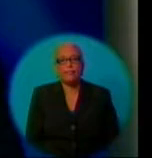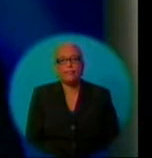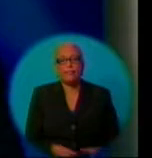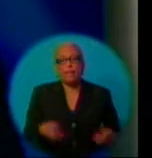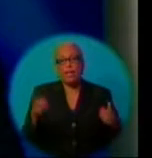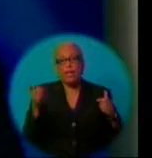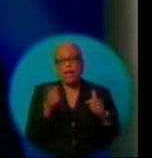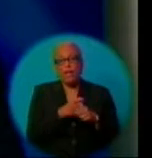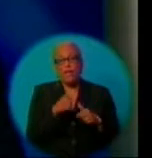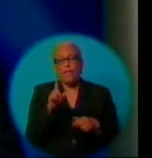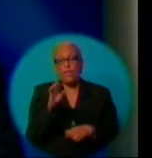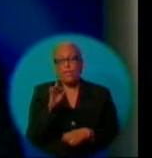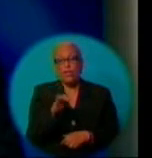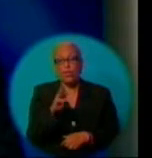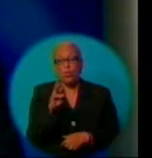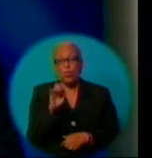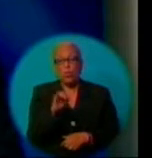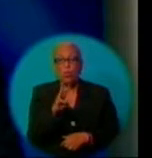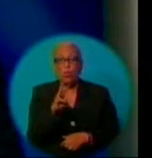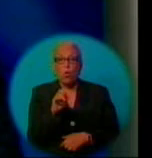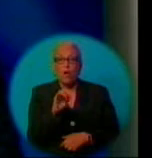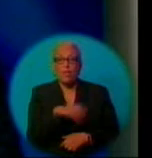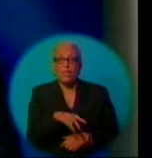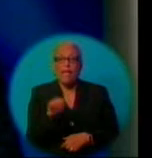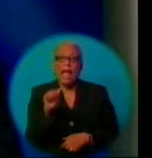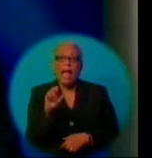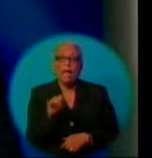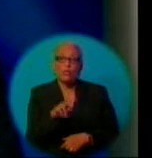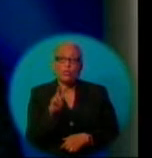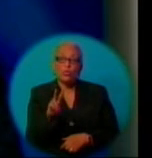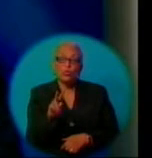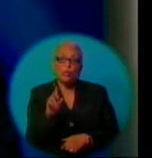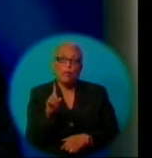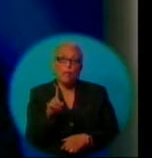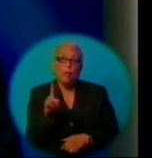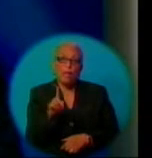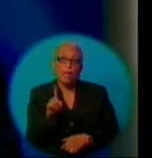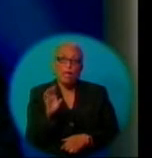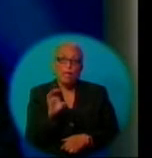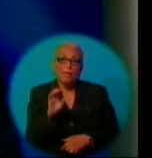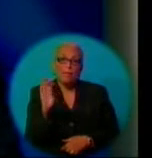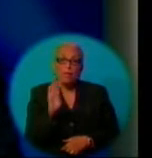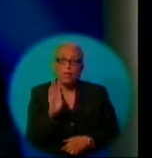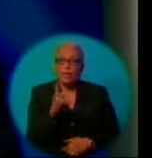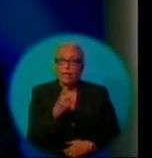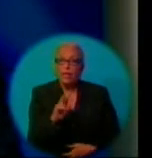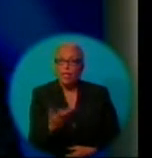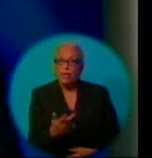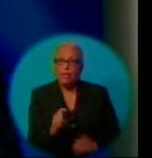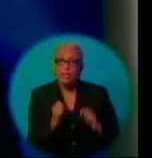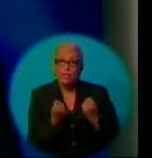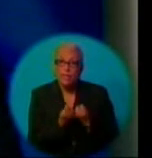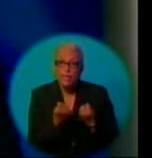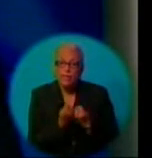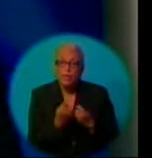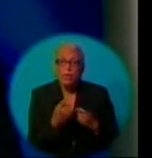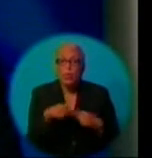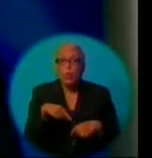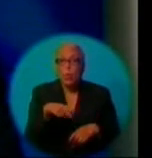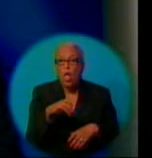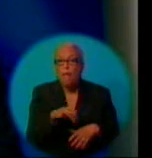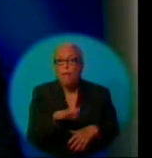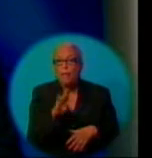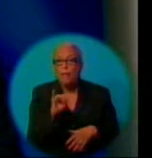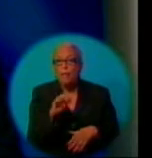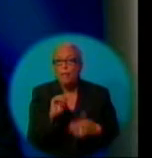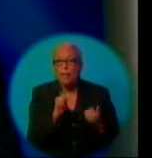First Works Warriors and Act 2 Popcorn Clapham Bulls are the second and third teams to qualify for the BABA playoffs